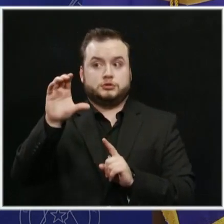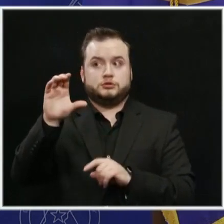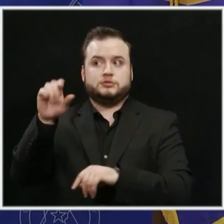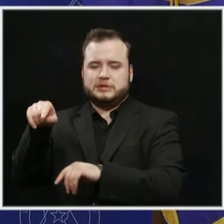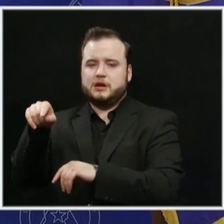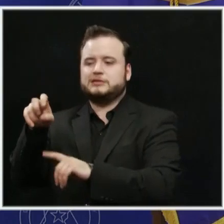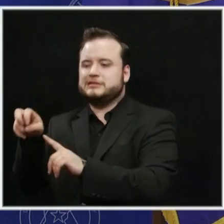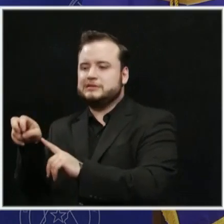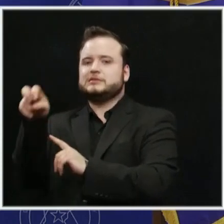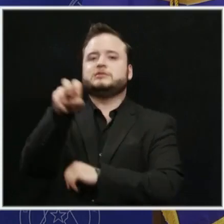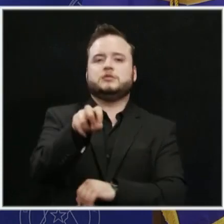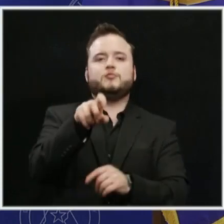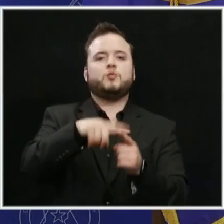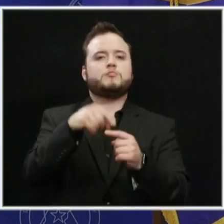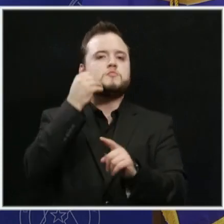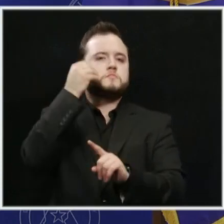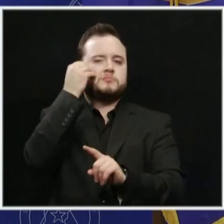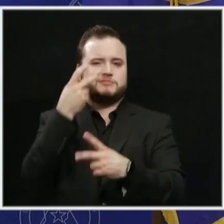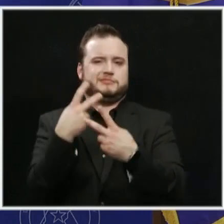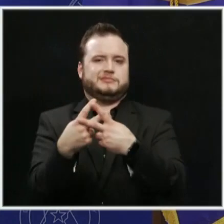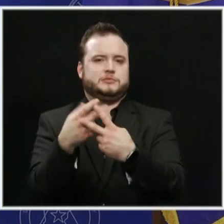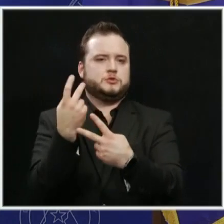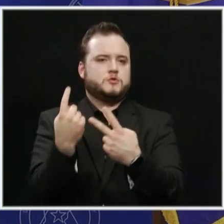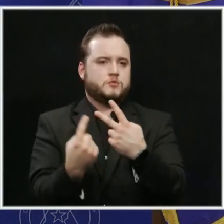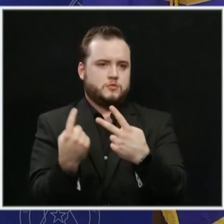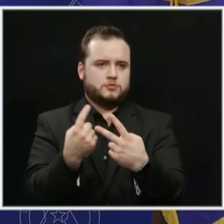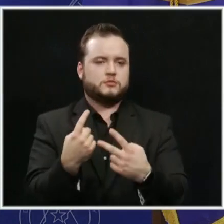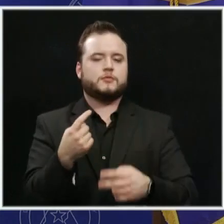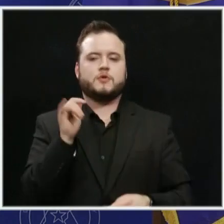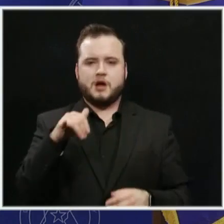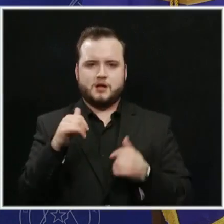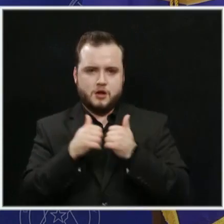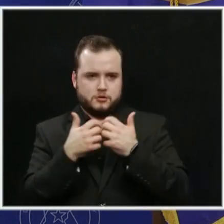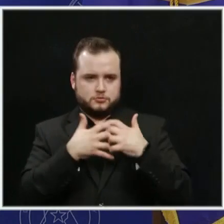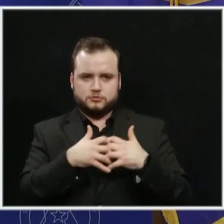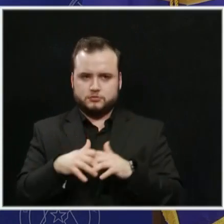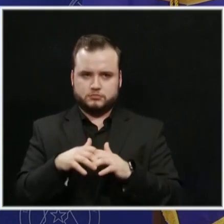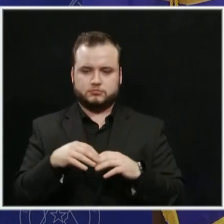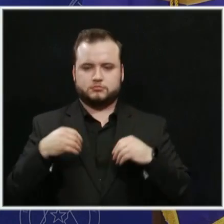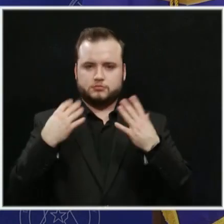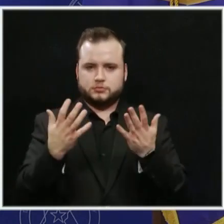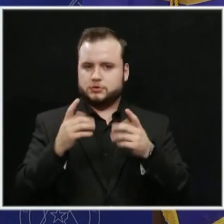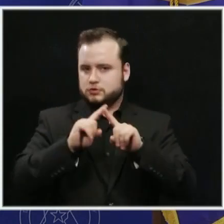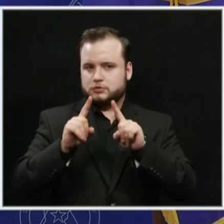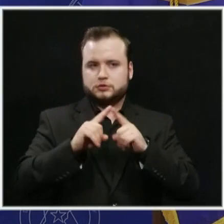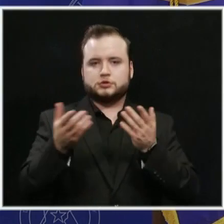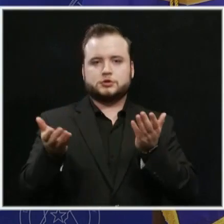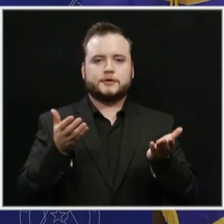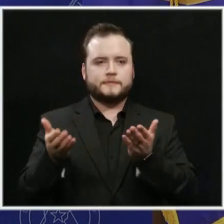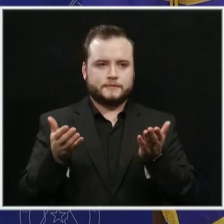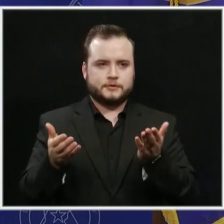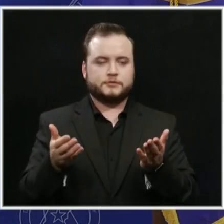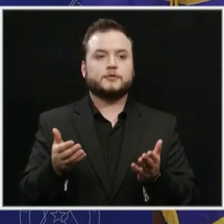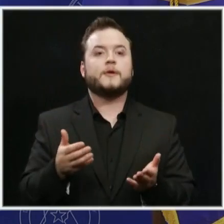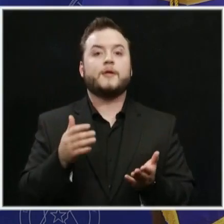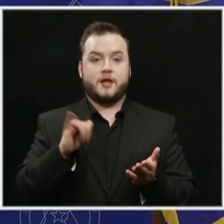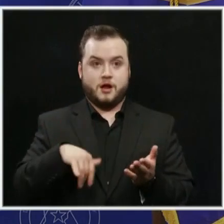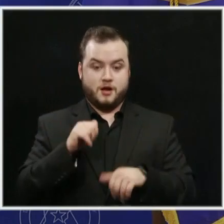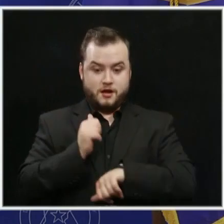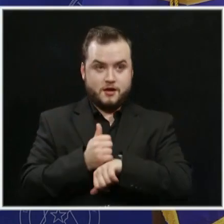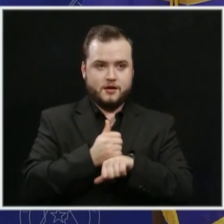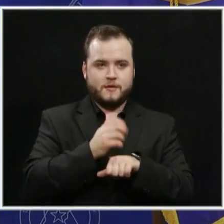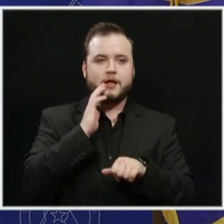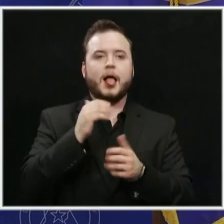provide services as the incident continues to grow by helping outstate providers access intensive care unit